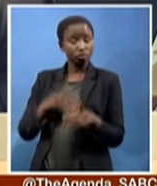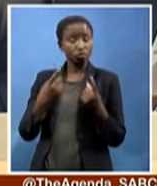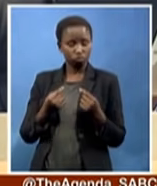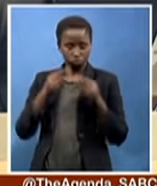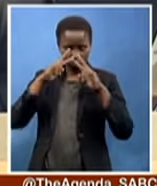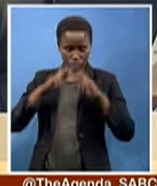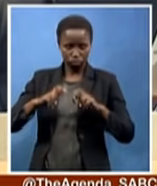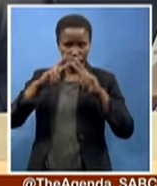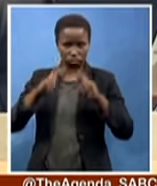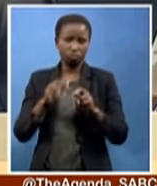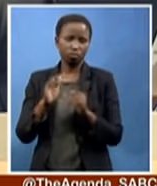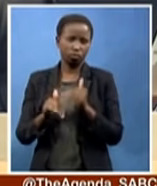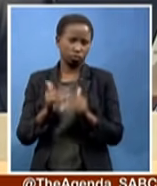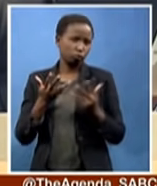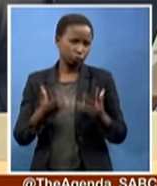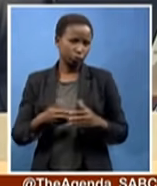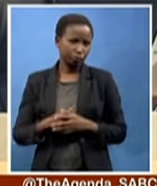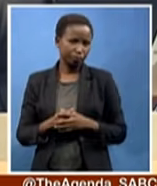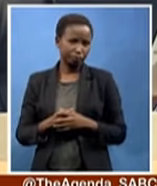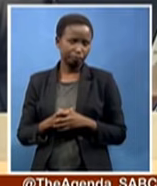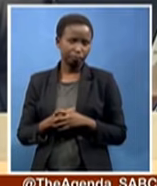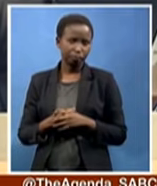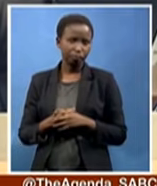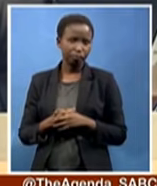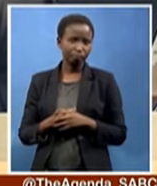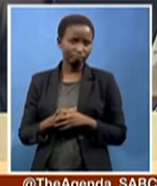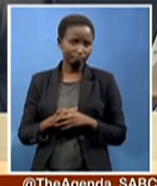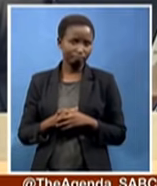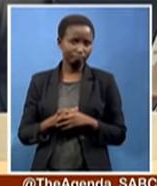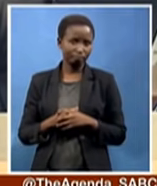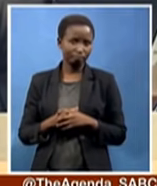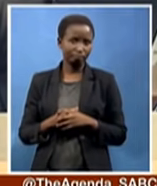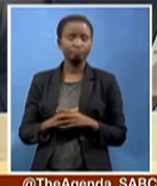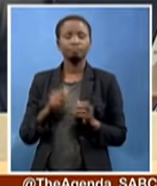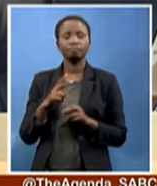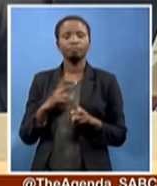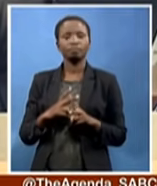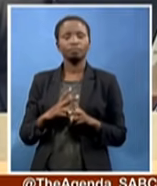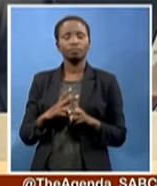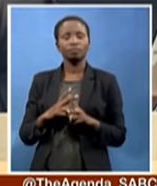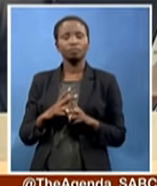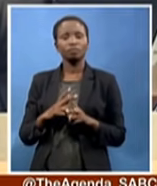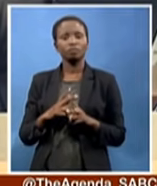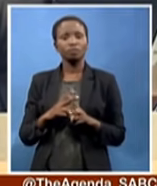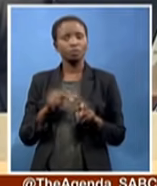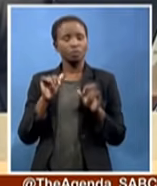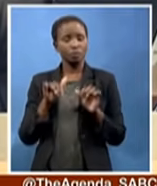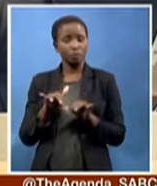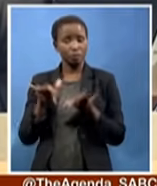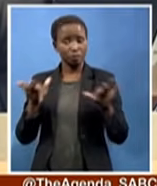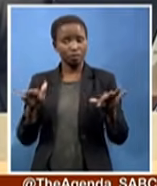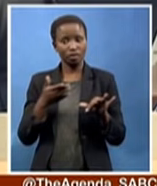It also resolved to publicly disassociate the organization from